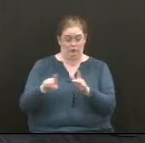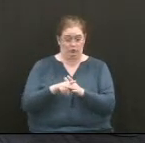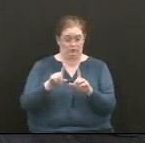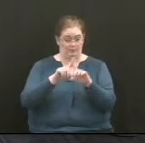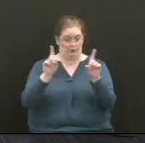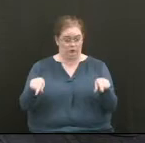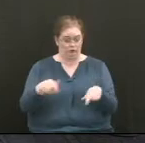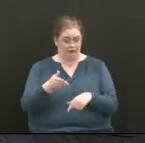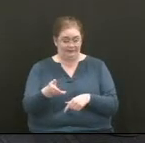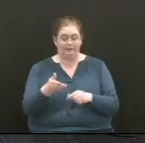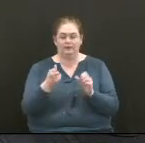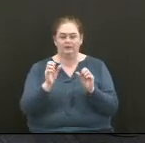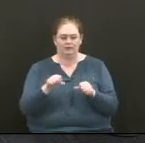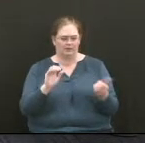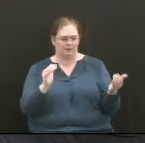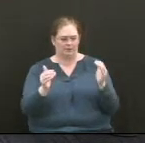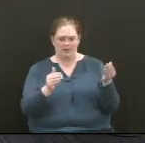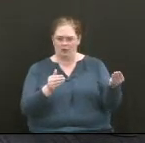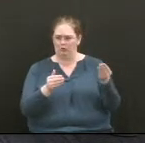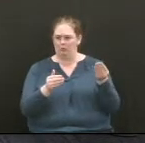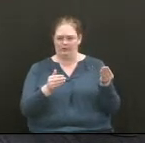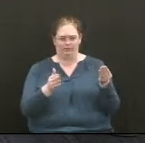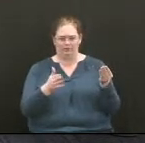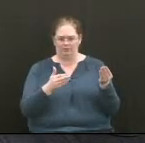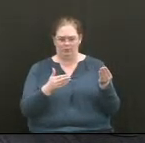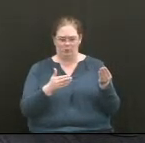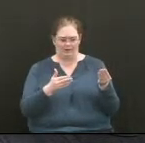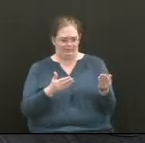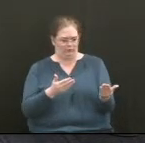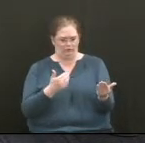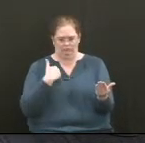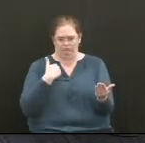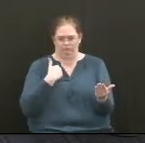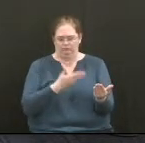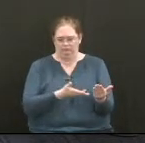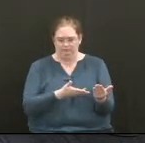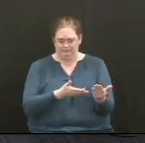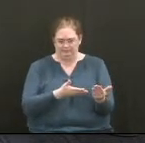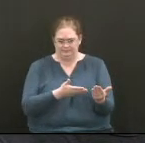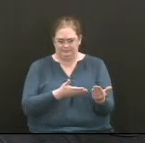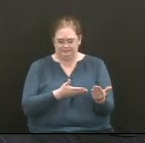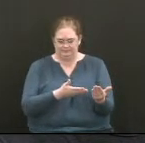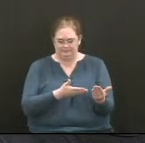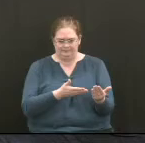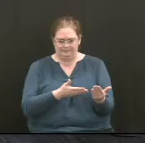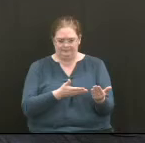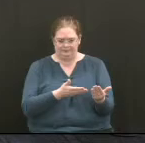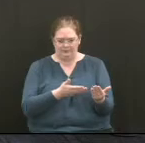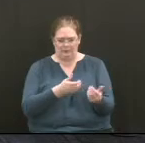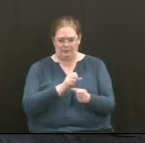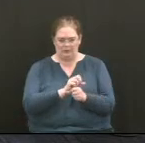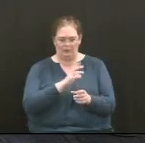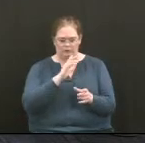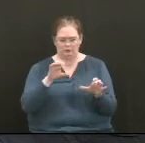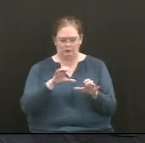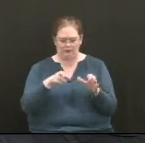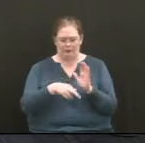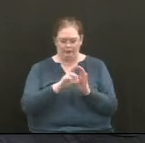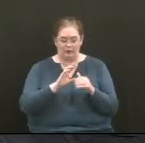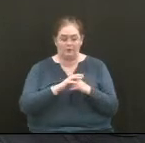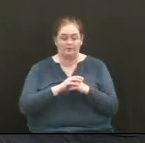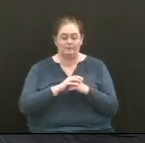on the screen. It can be compared with whatever's in front of the poll worker who's doing the